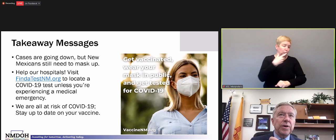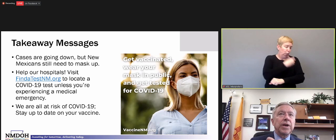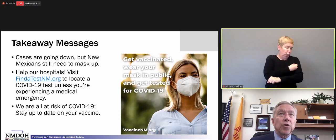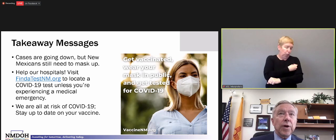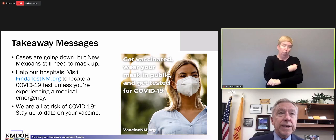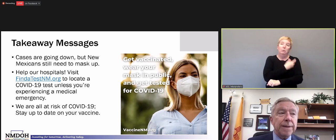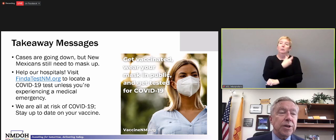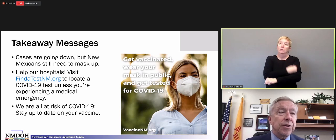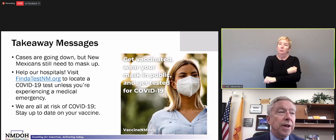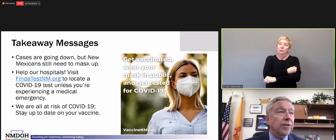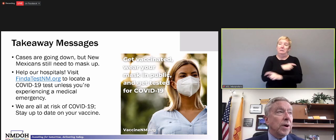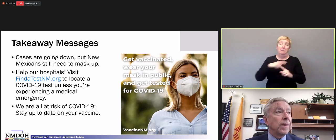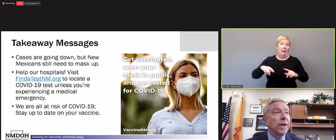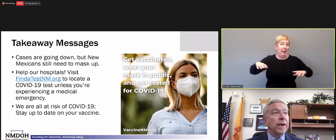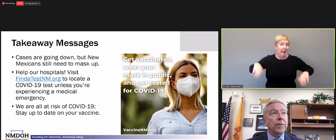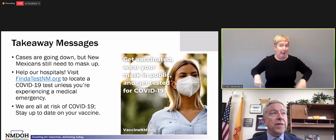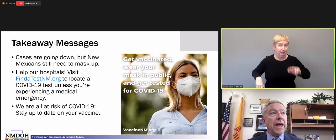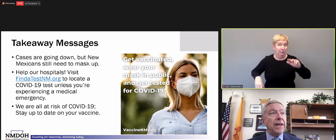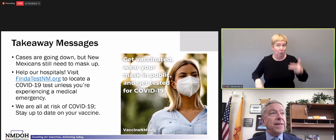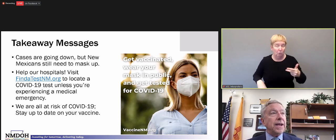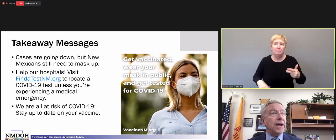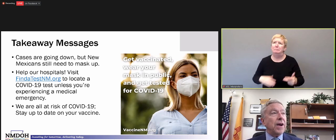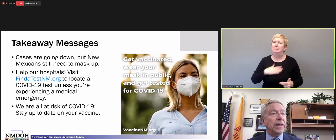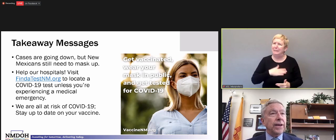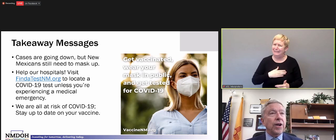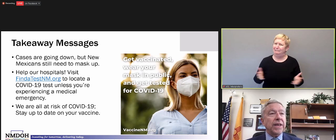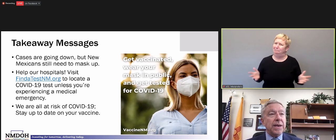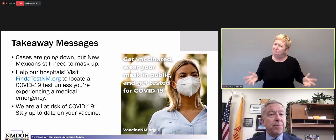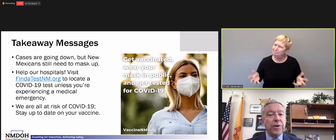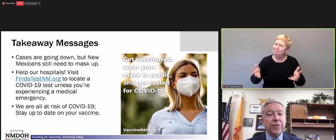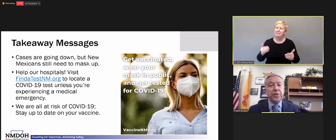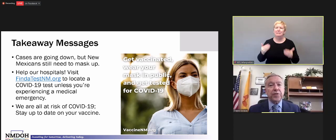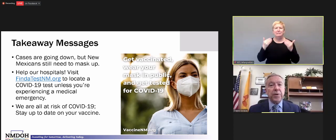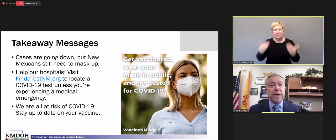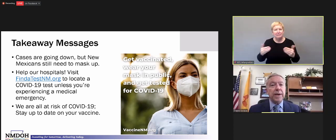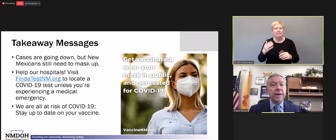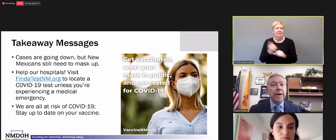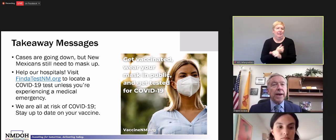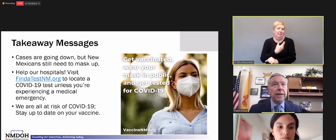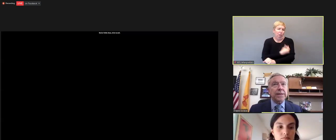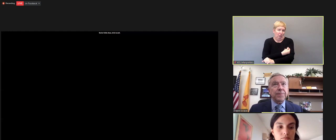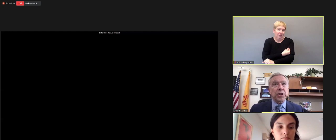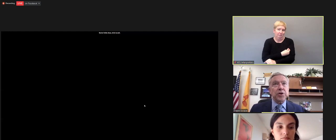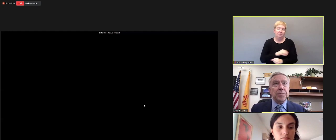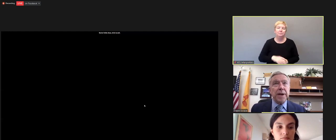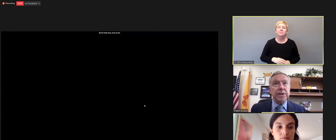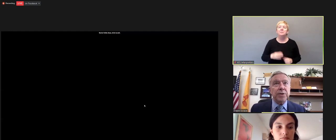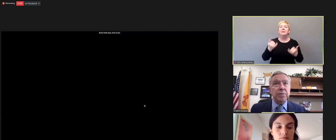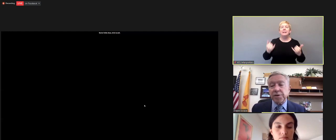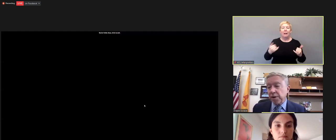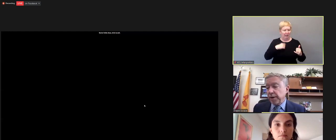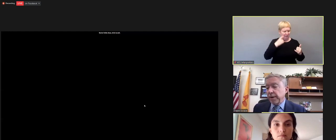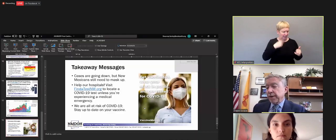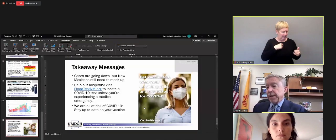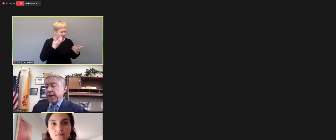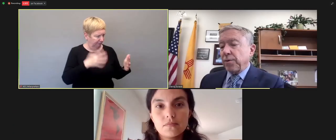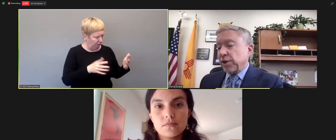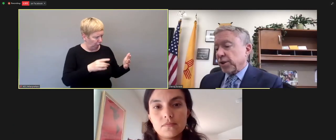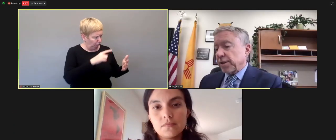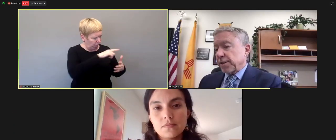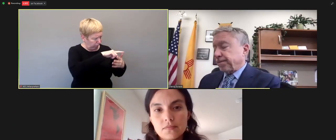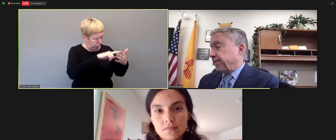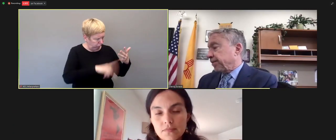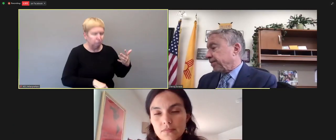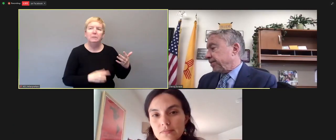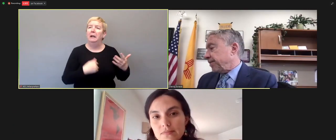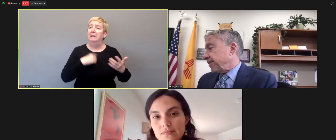booster, great time to do that as well. And with that, I think I've highlighted all the key points for this week. Alex, I'm going to turn it back to you and we'll start taking